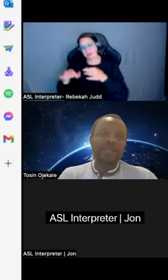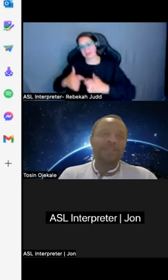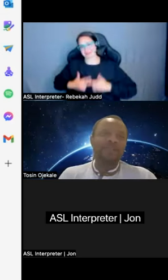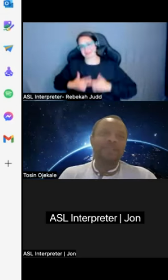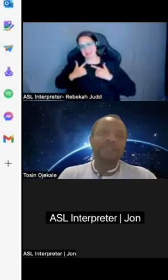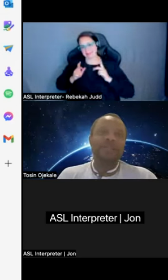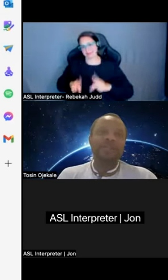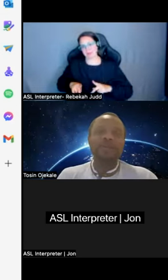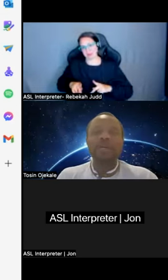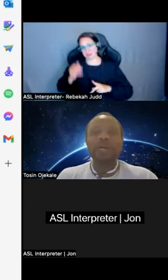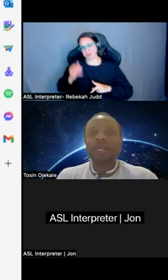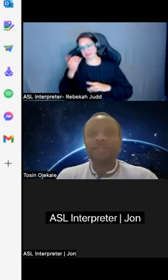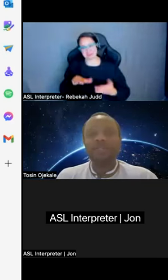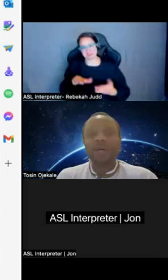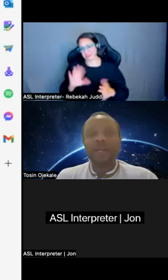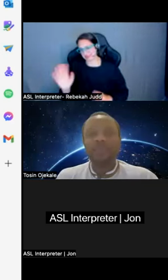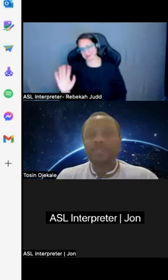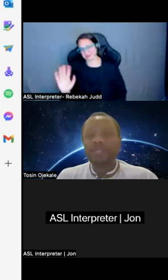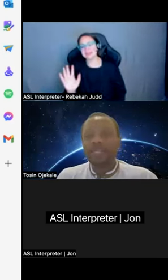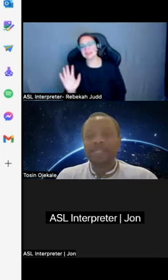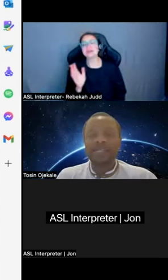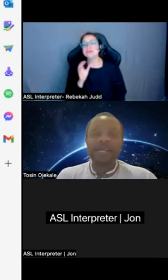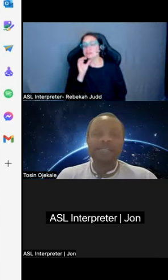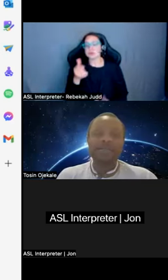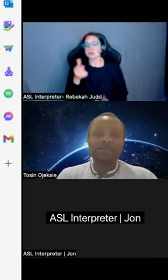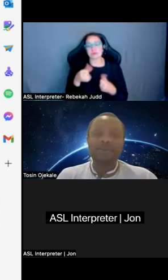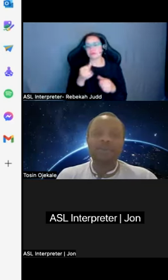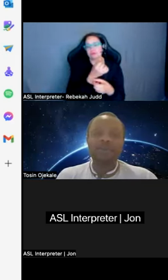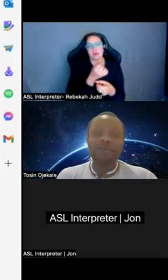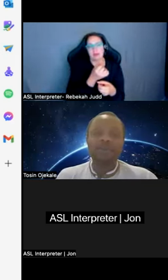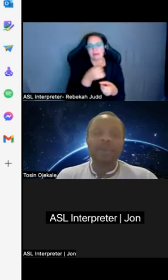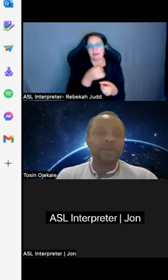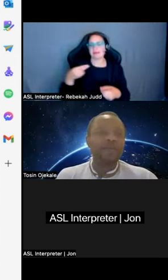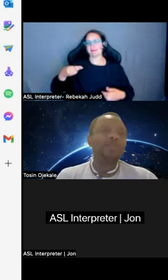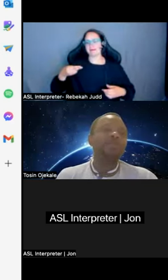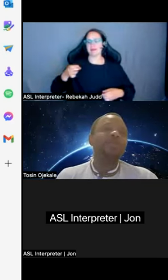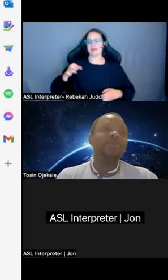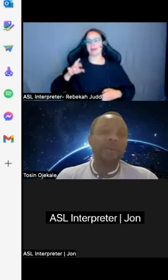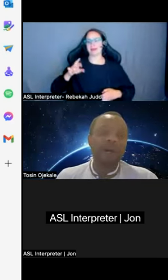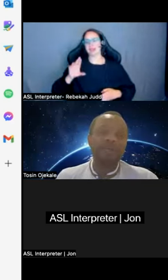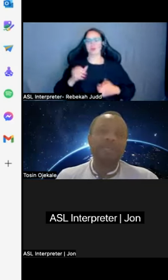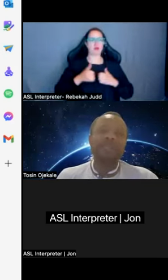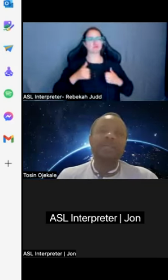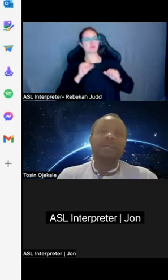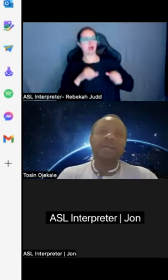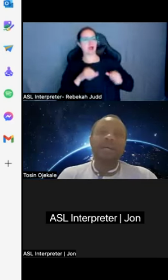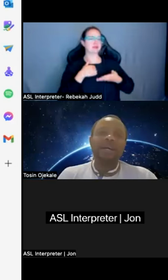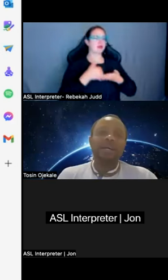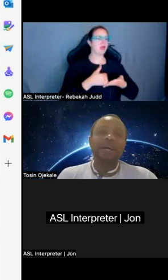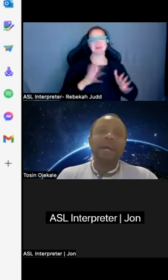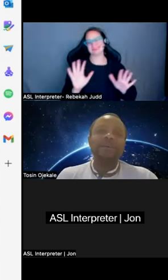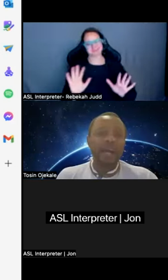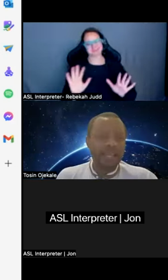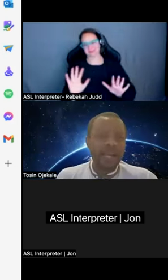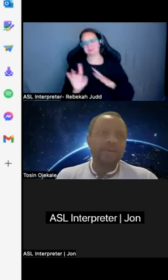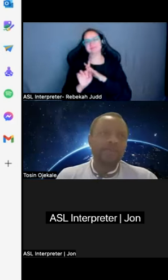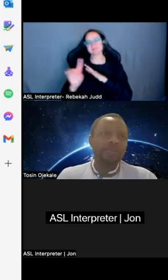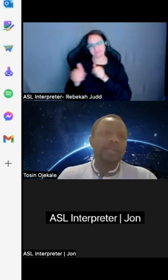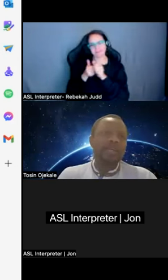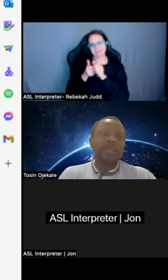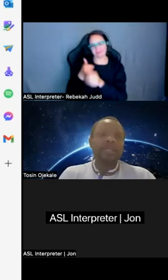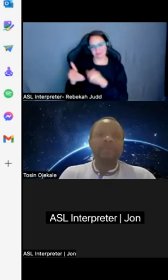in the case of disaster. So, and that's why most data centers, so part of what we'll talk about is, I think